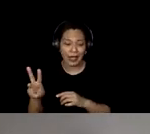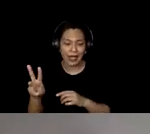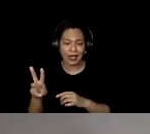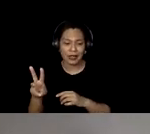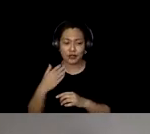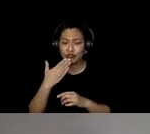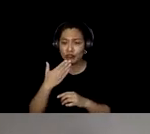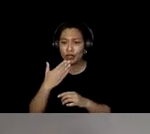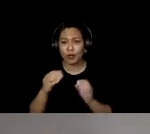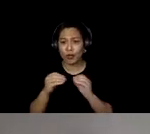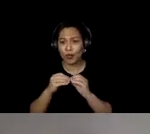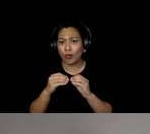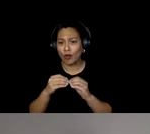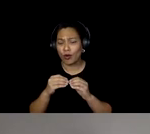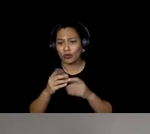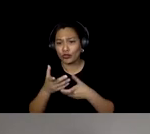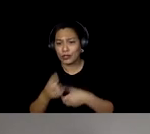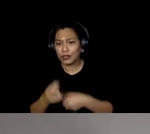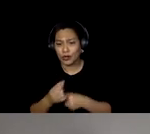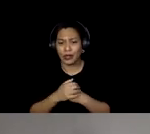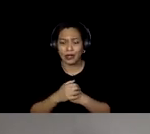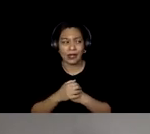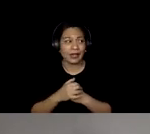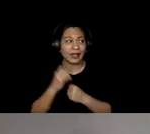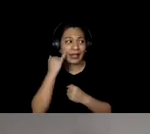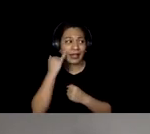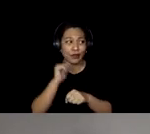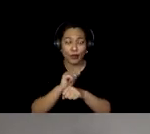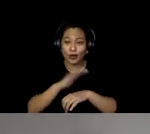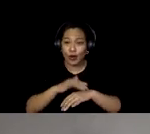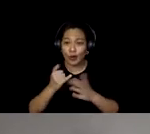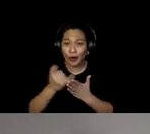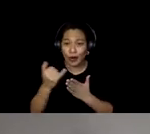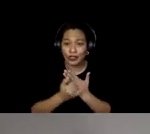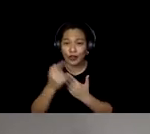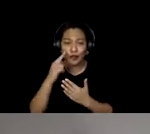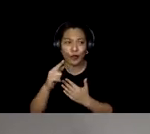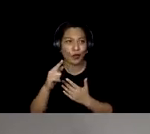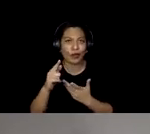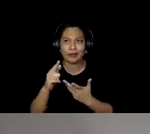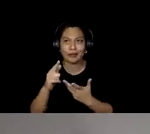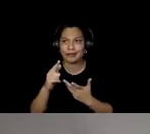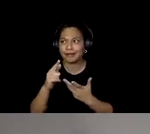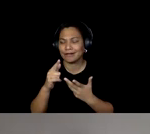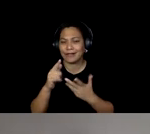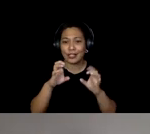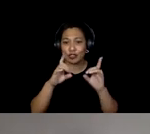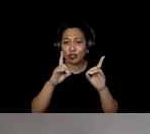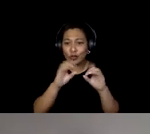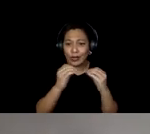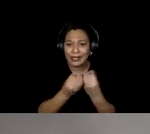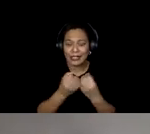search engines. So if you've worked on a project for, you know, an educational organization or a